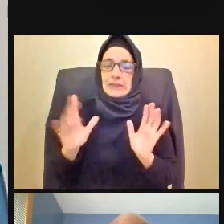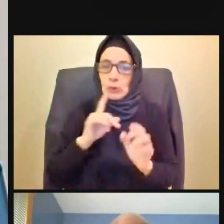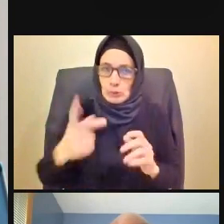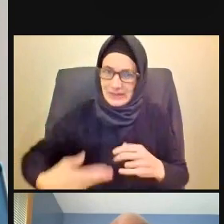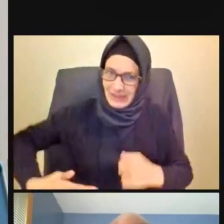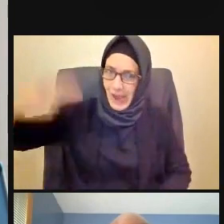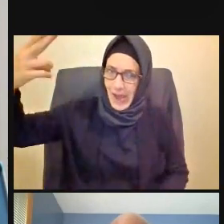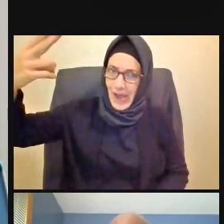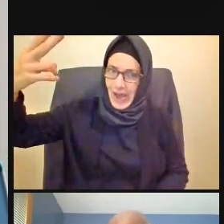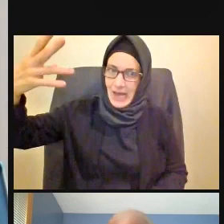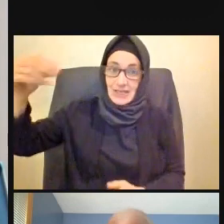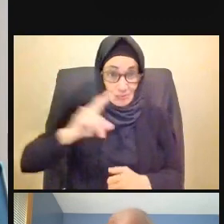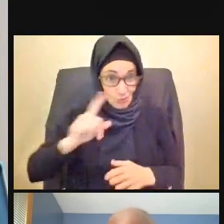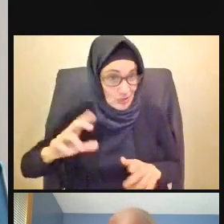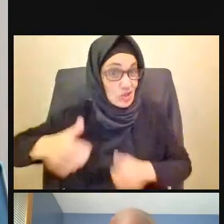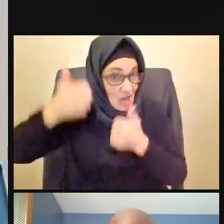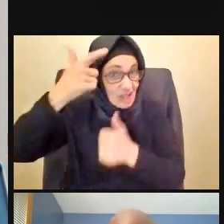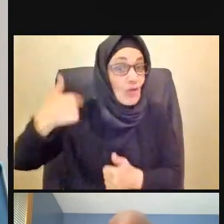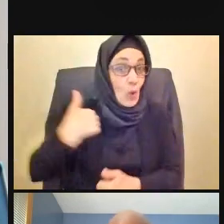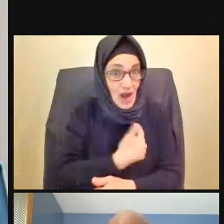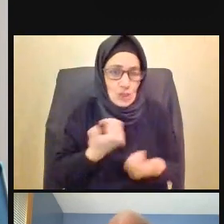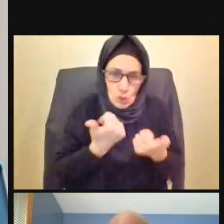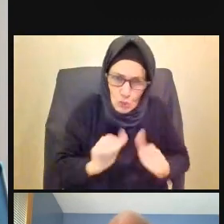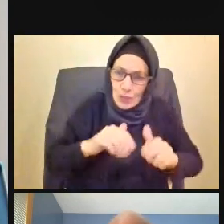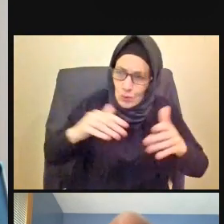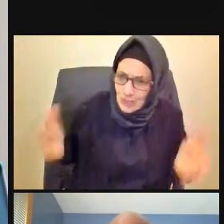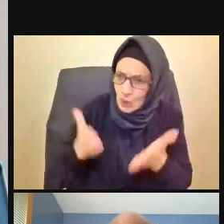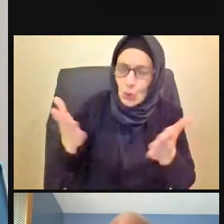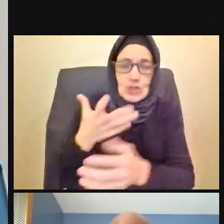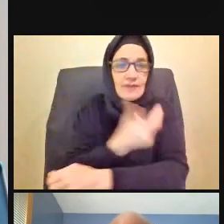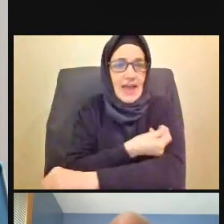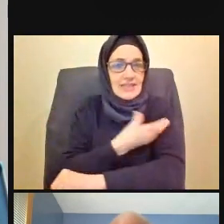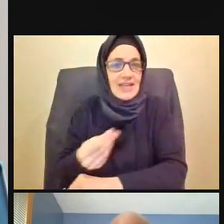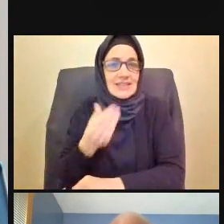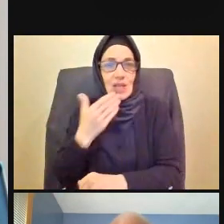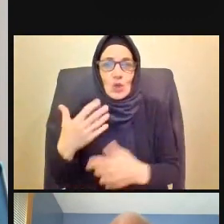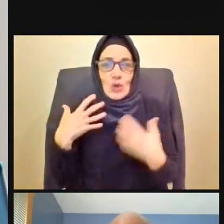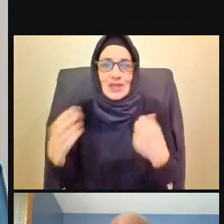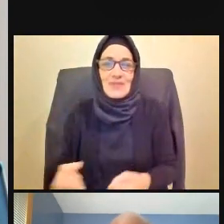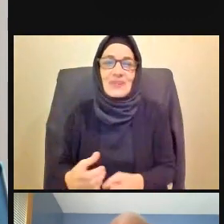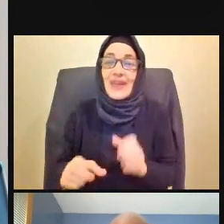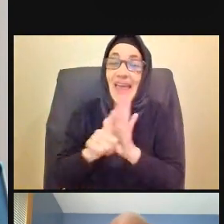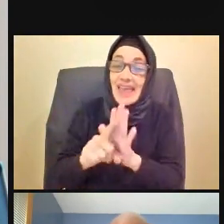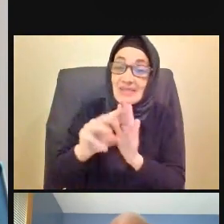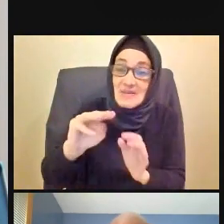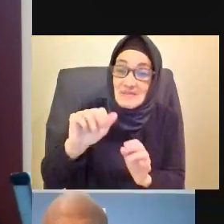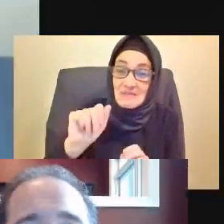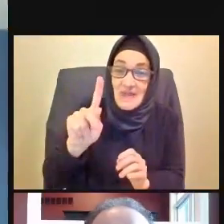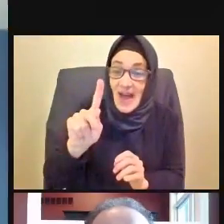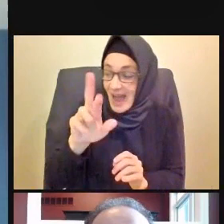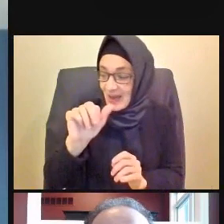trying to encourage vaccination and good health. Imam Makram, great to have you here with us today. Assalamu